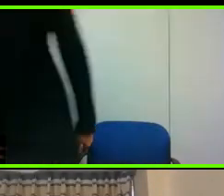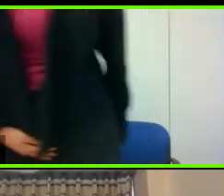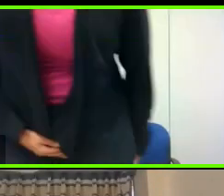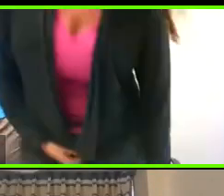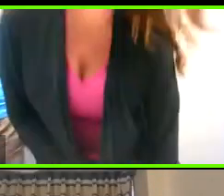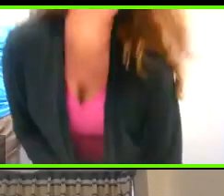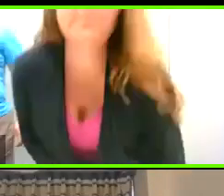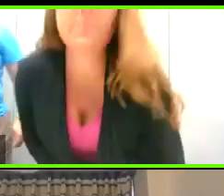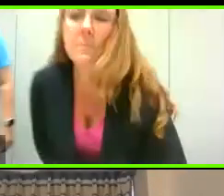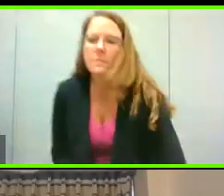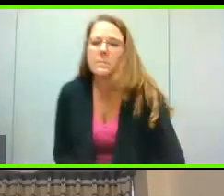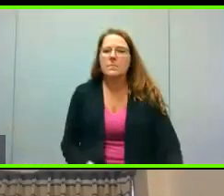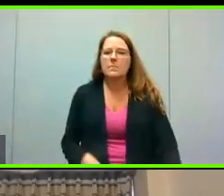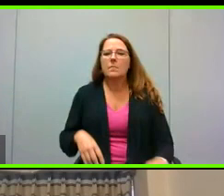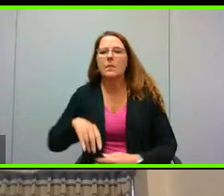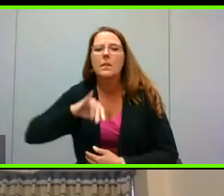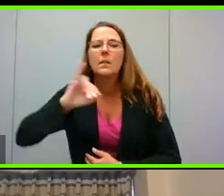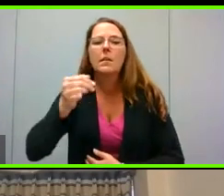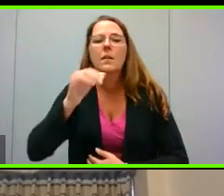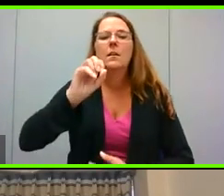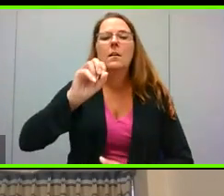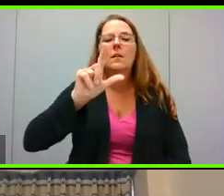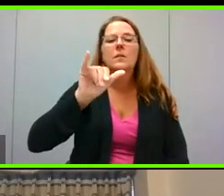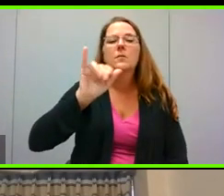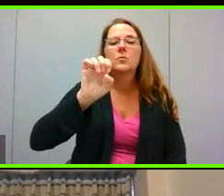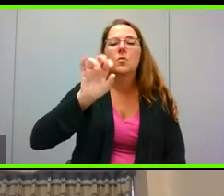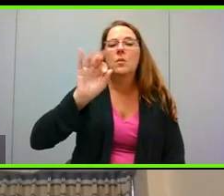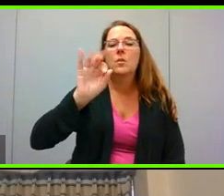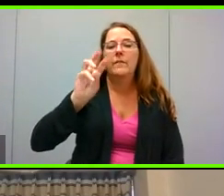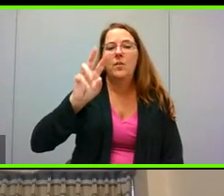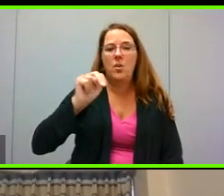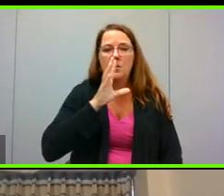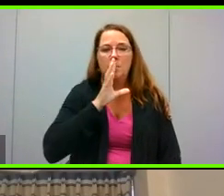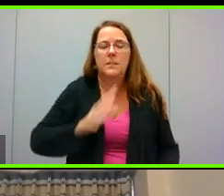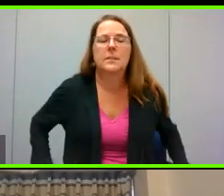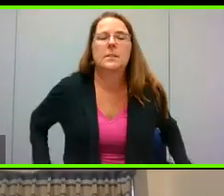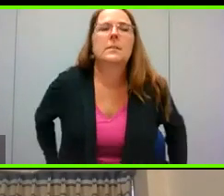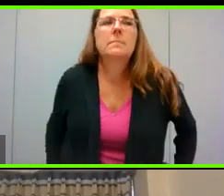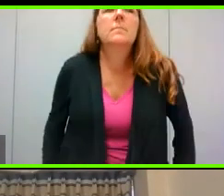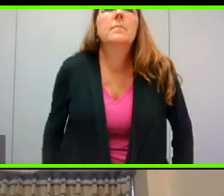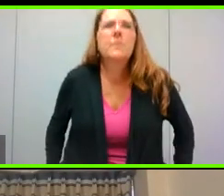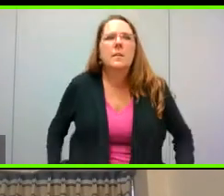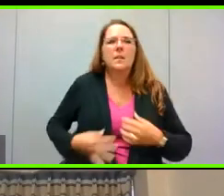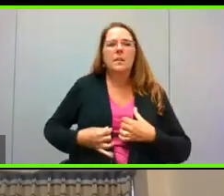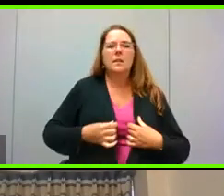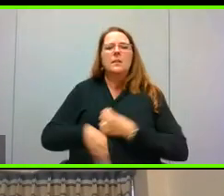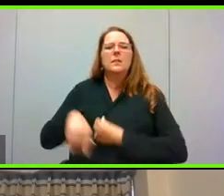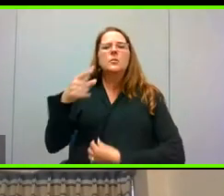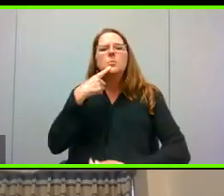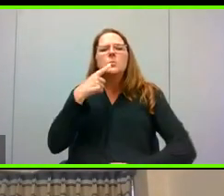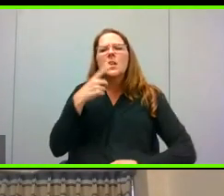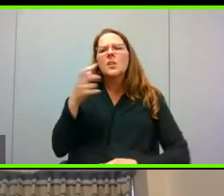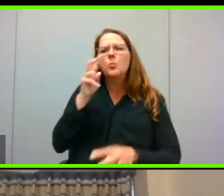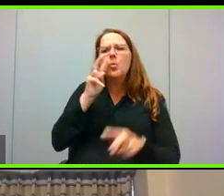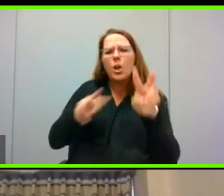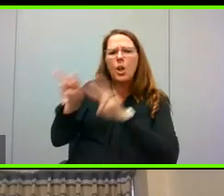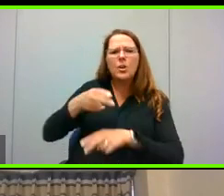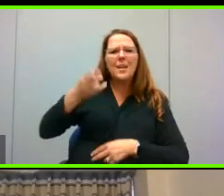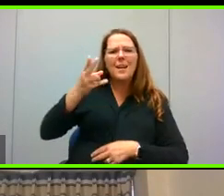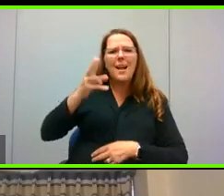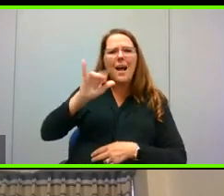Hi, I'm Joe LaFawn. You said that you was going to look at high risk areas as far as bringing the